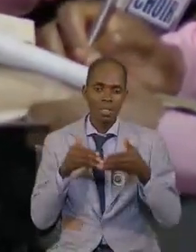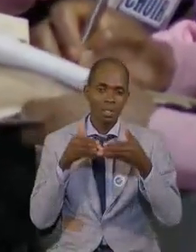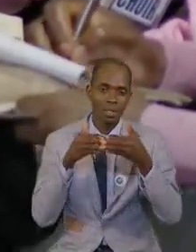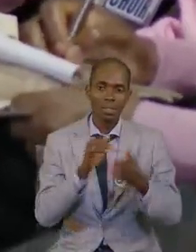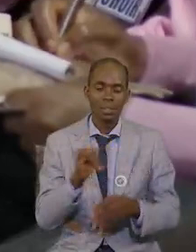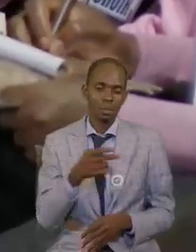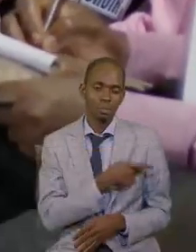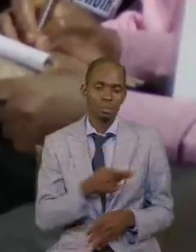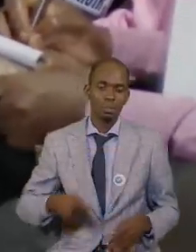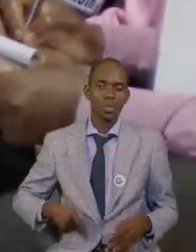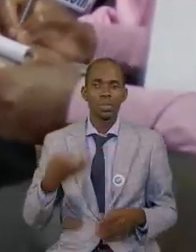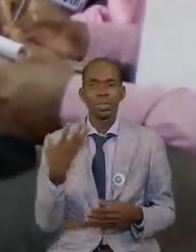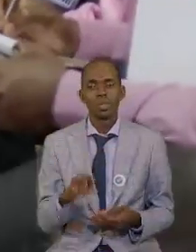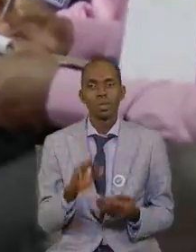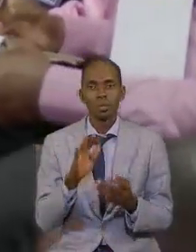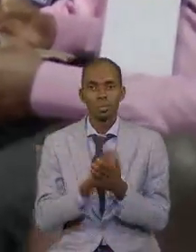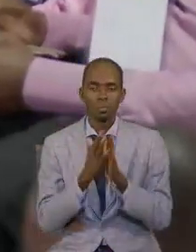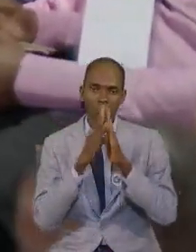Peace.